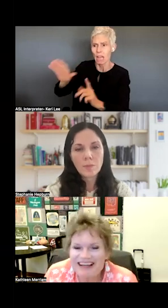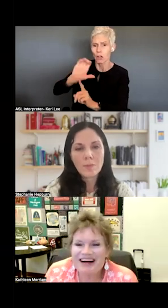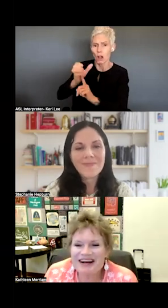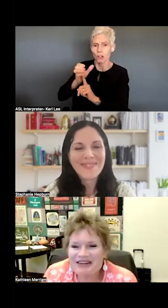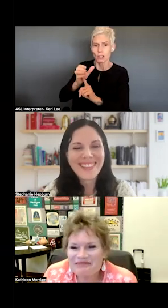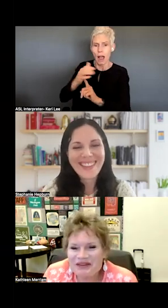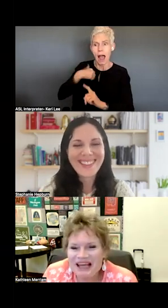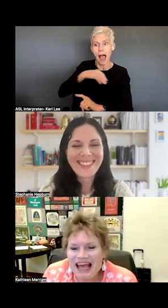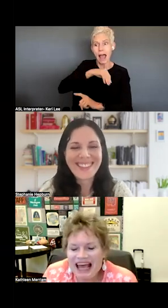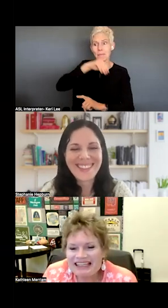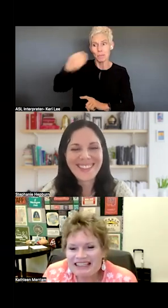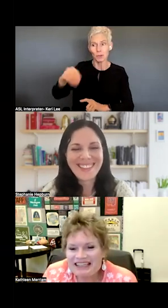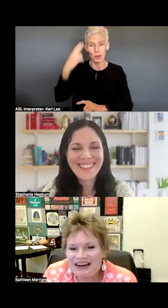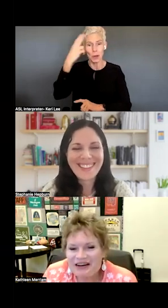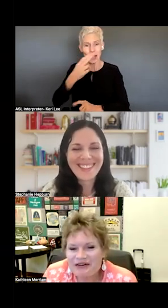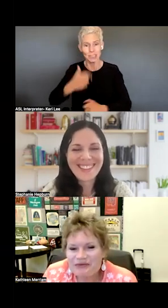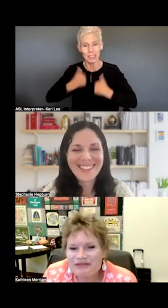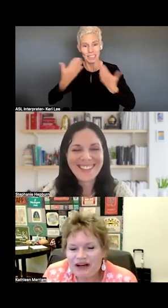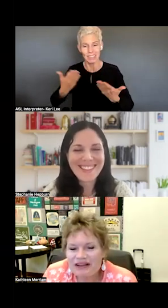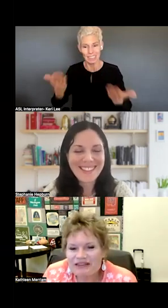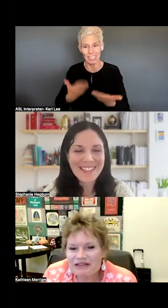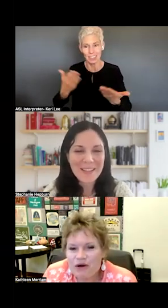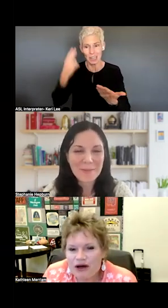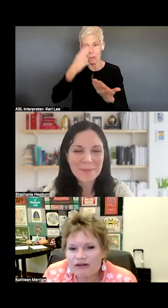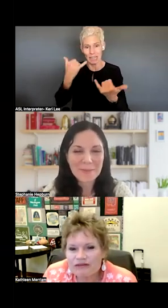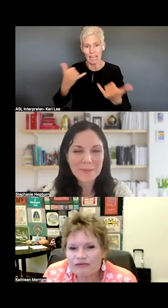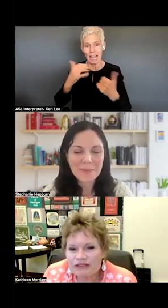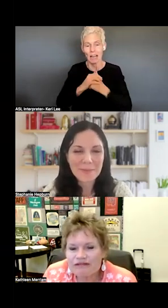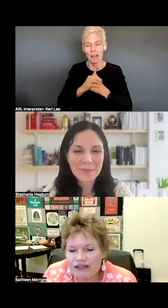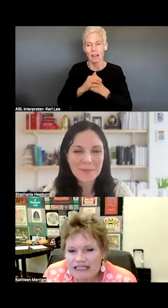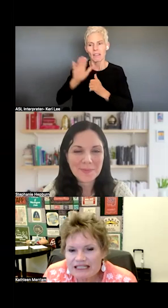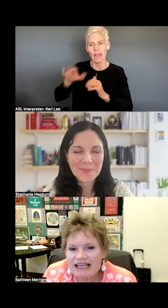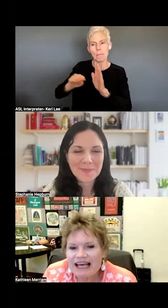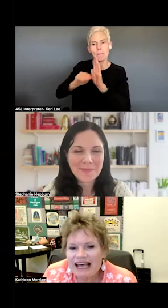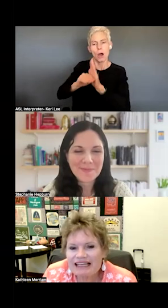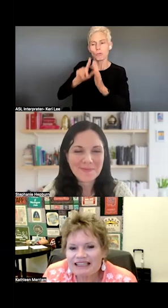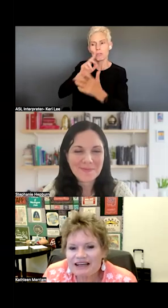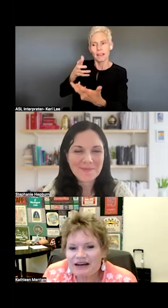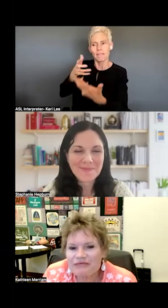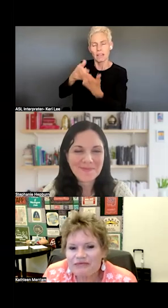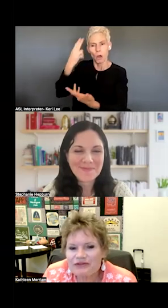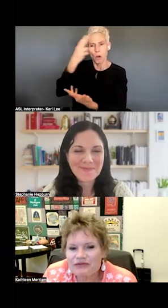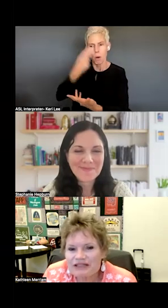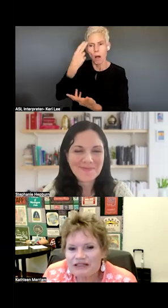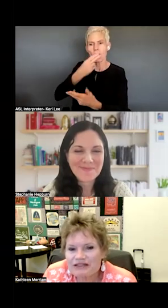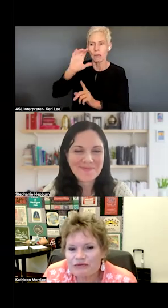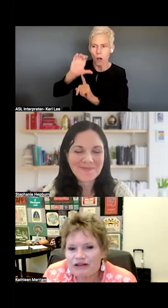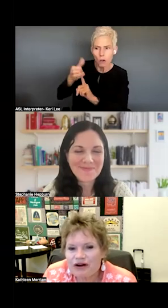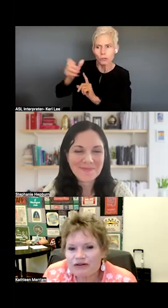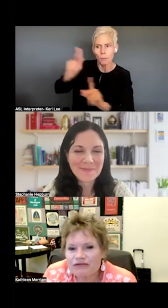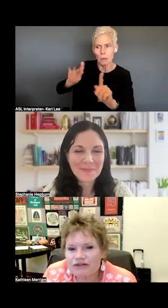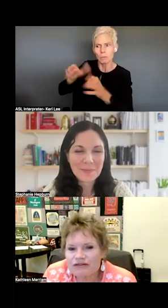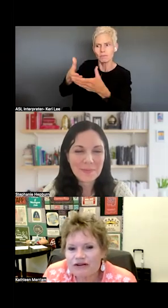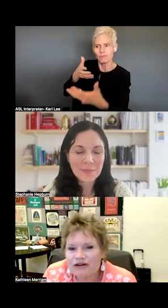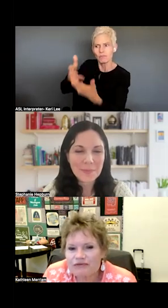now, and we find that this model really fits. And so it's really